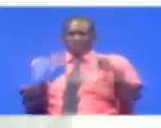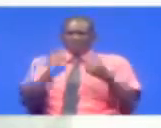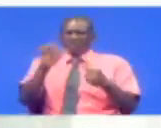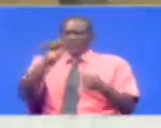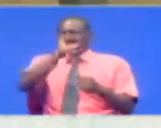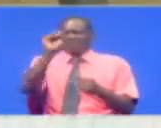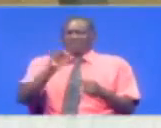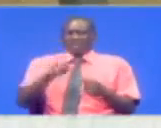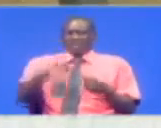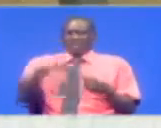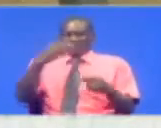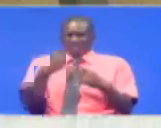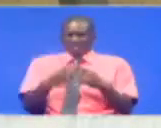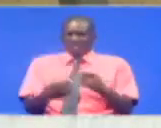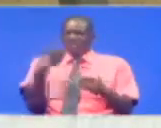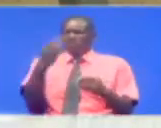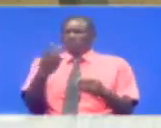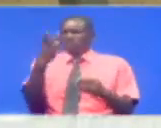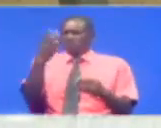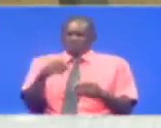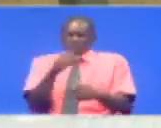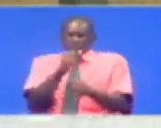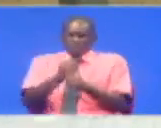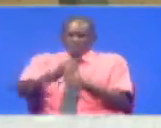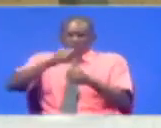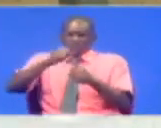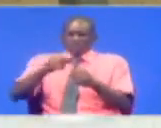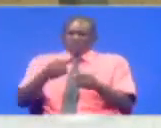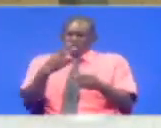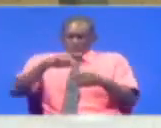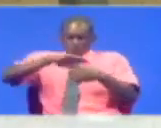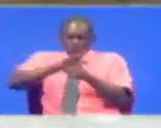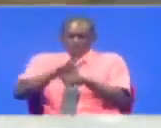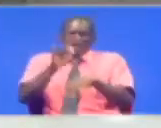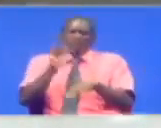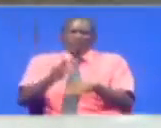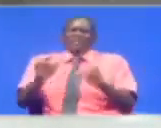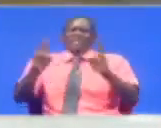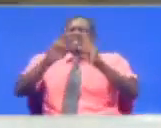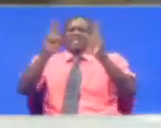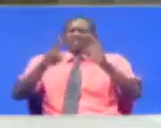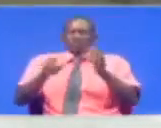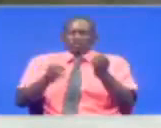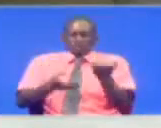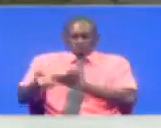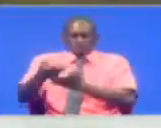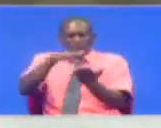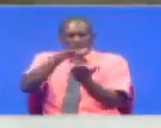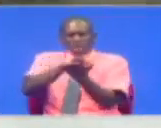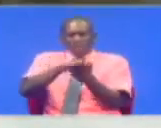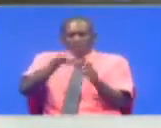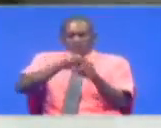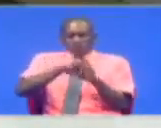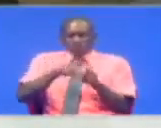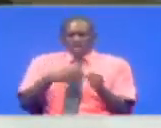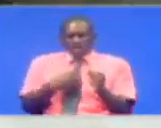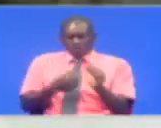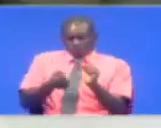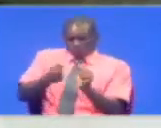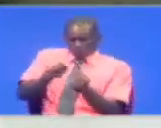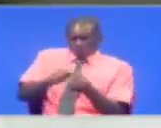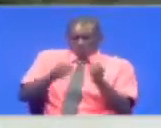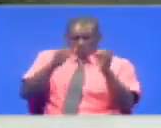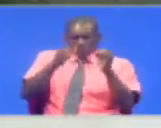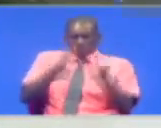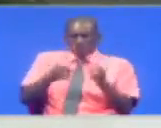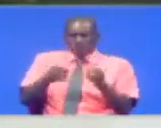37% year over year. 2020 saw COVID-19 affect the global economy, with banks also having had to adjust to the new